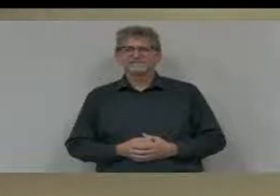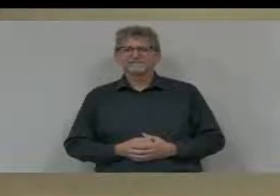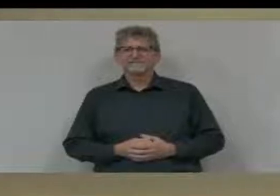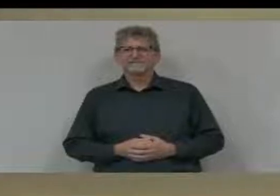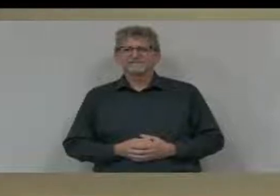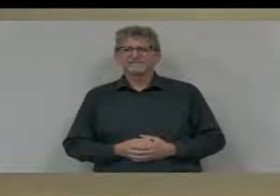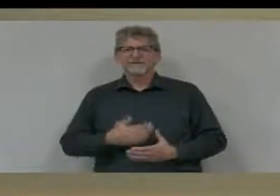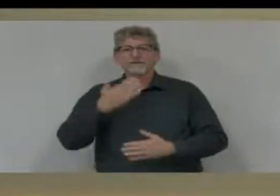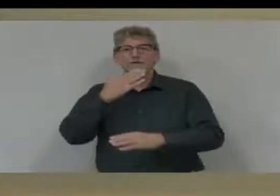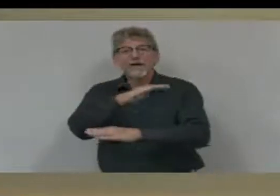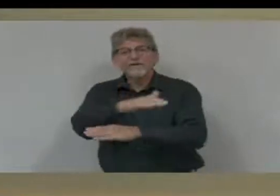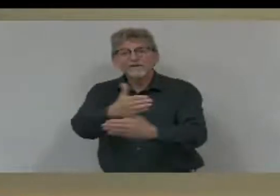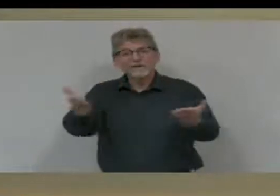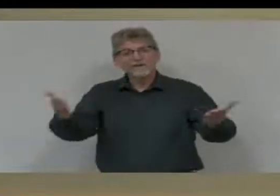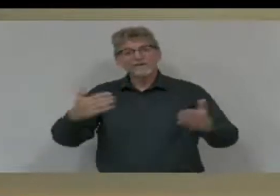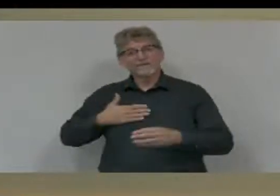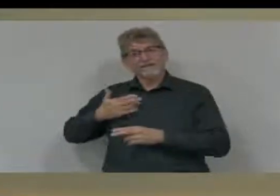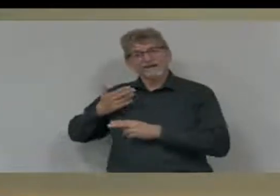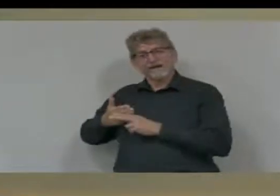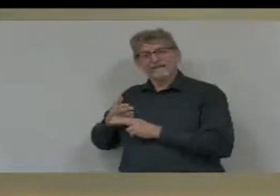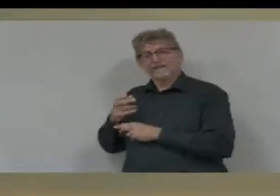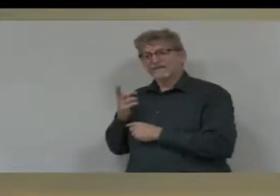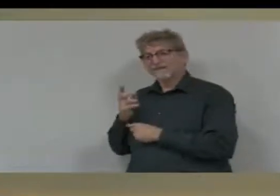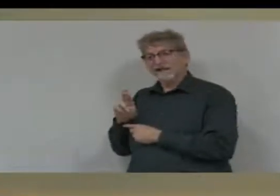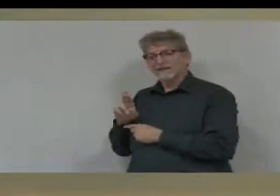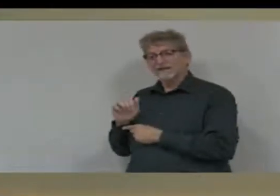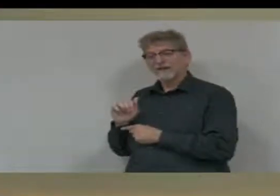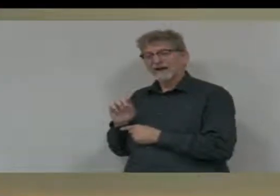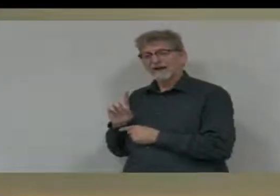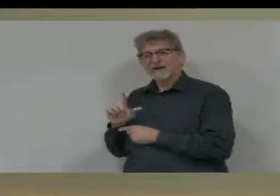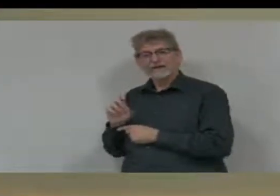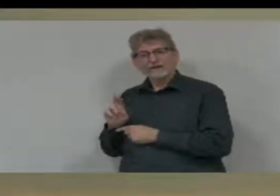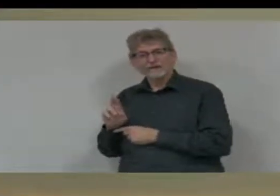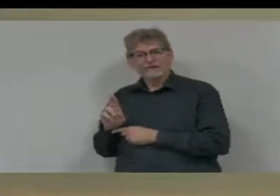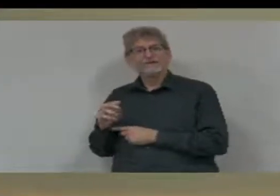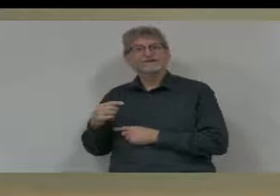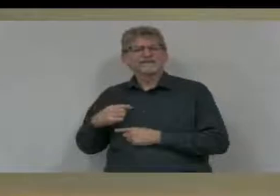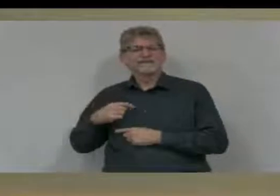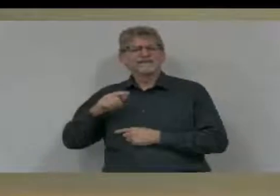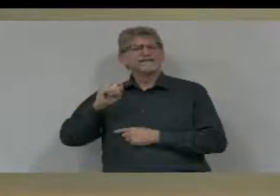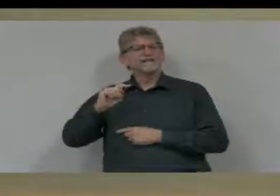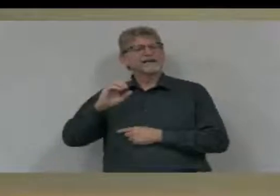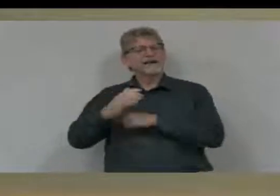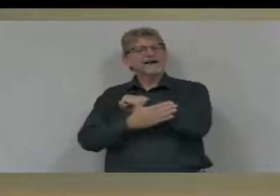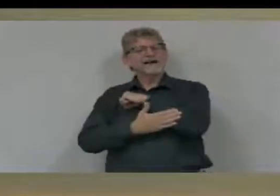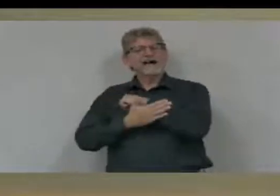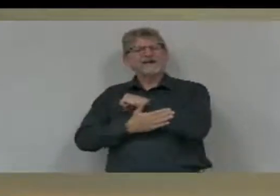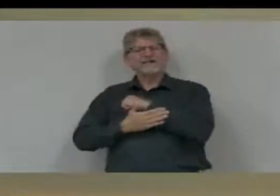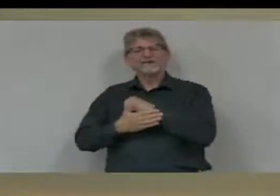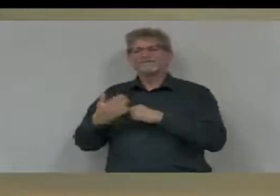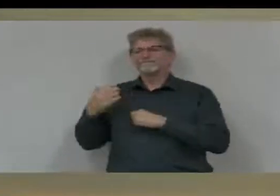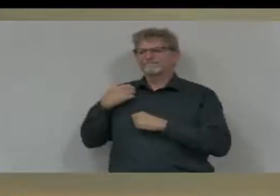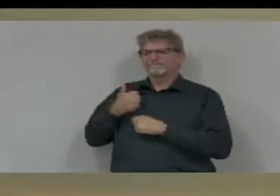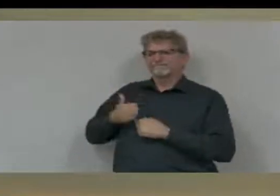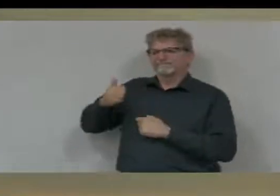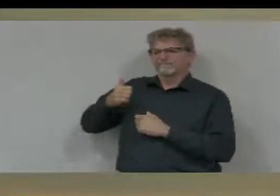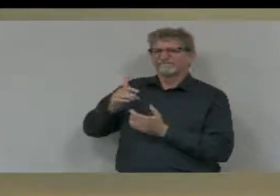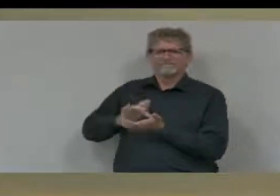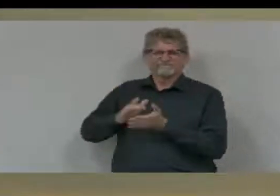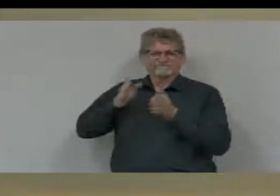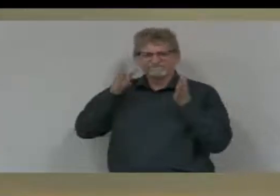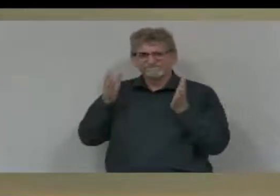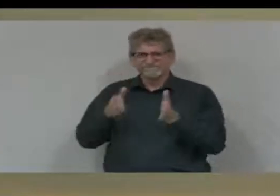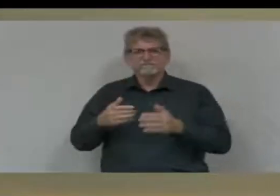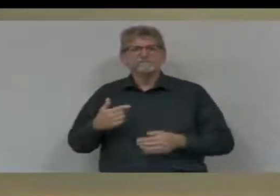Good afternoon. My name is Dr. Jeremy Adler. I'm the Tippecanoe County Health Officer. I'd like to welcome you to our local COVID-19 update. Today I'm pleased to be joined